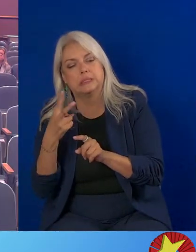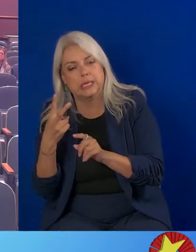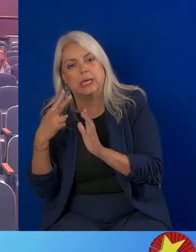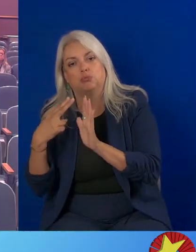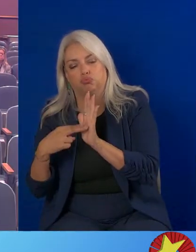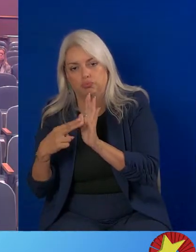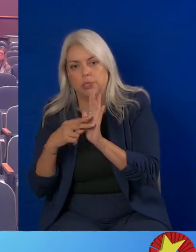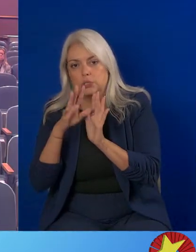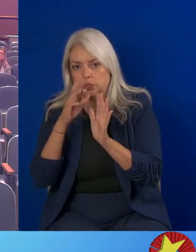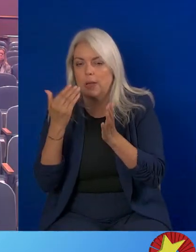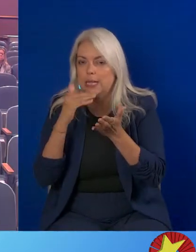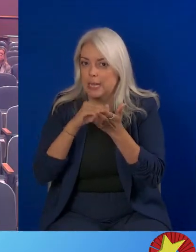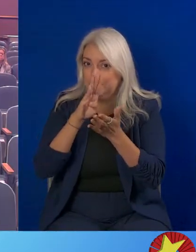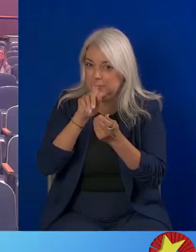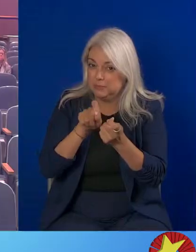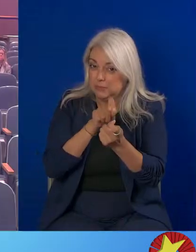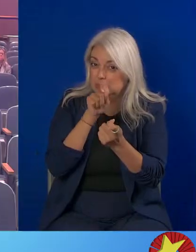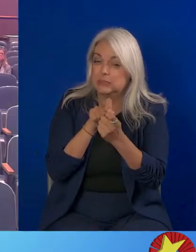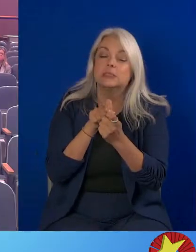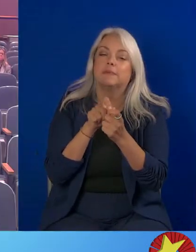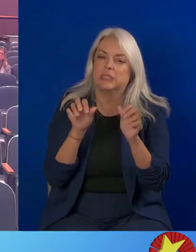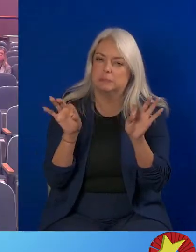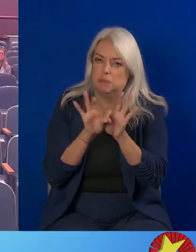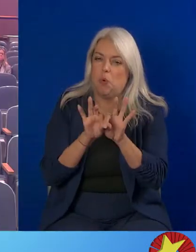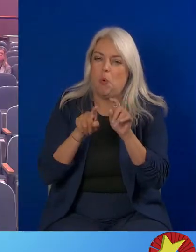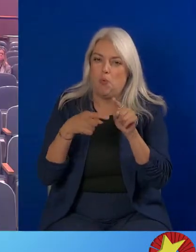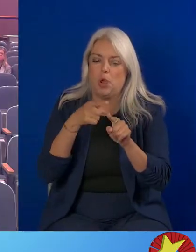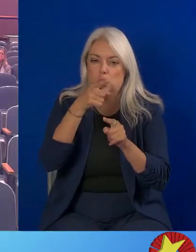So specificity is key here.